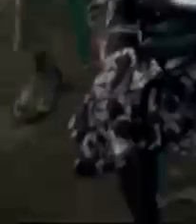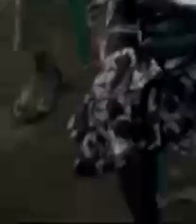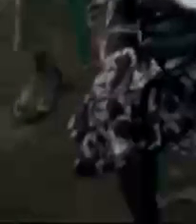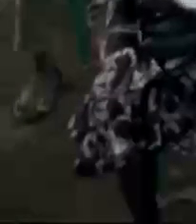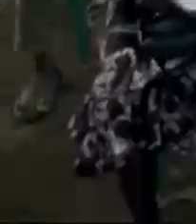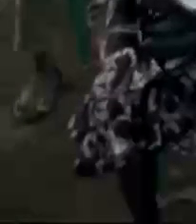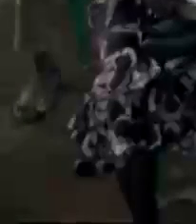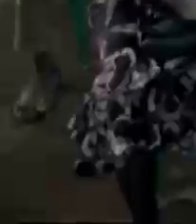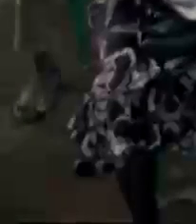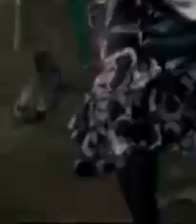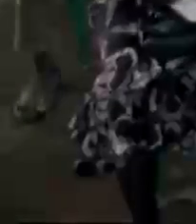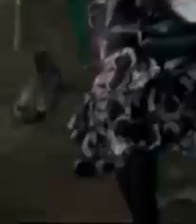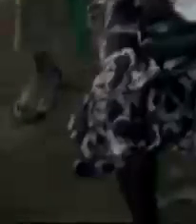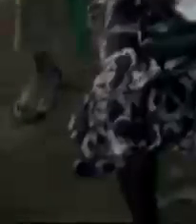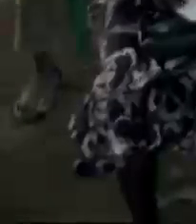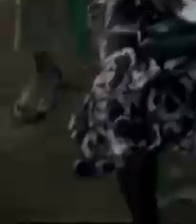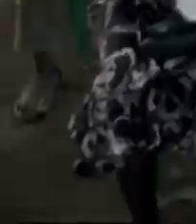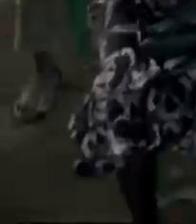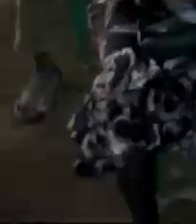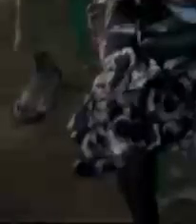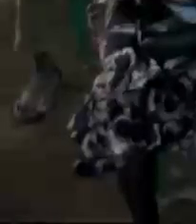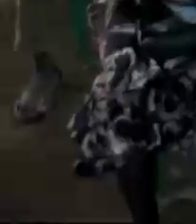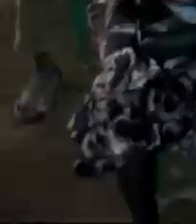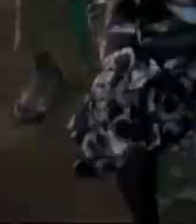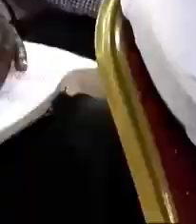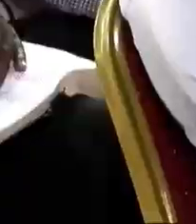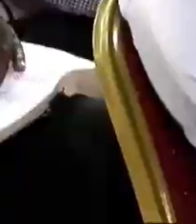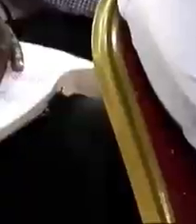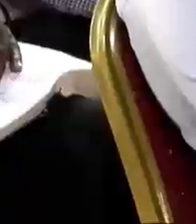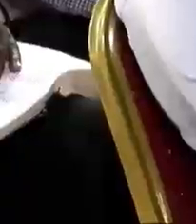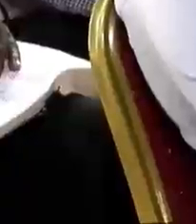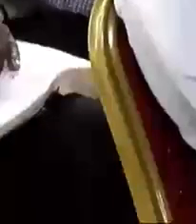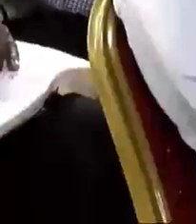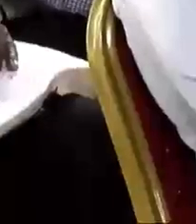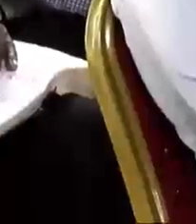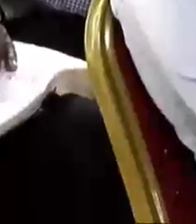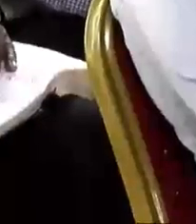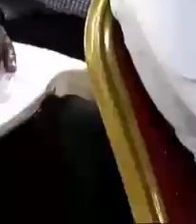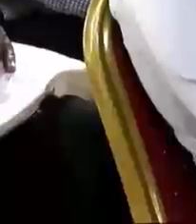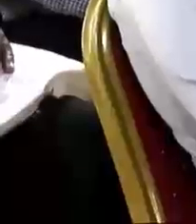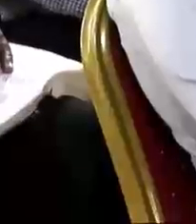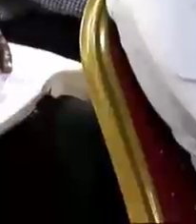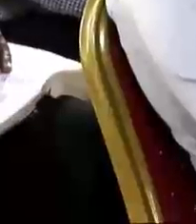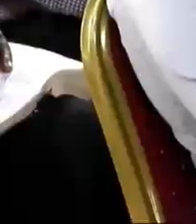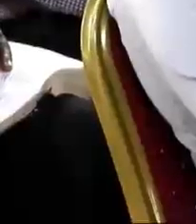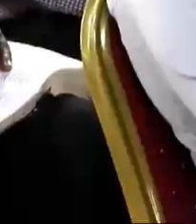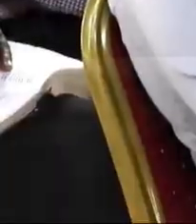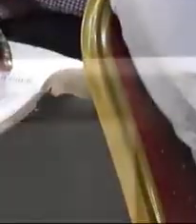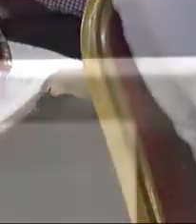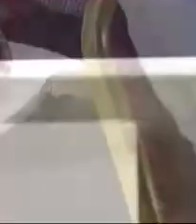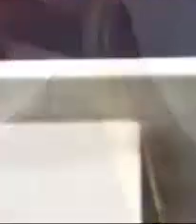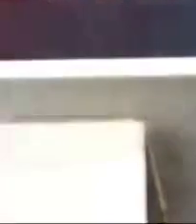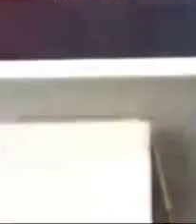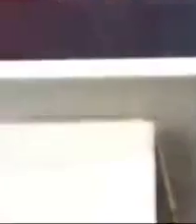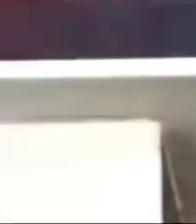eat. I will drink. And life, new life, will come back